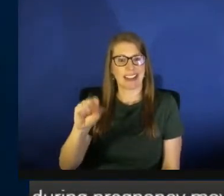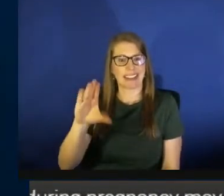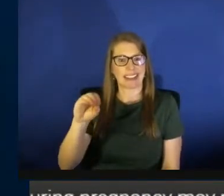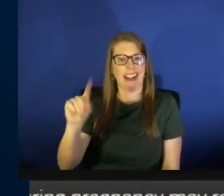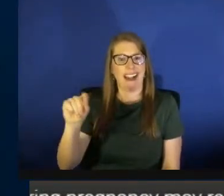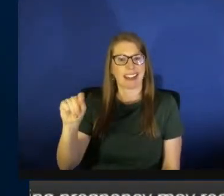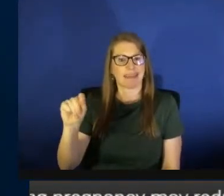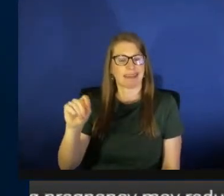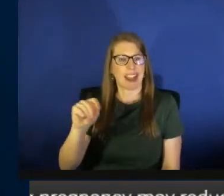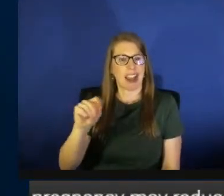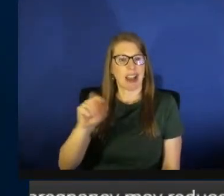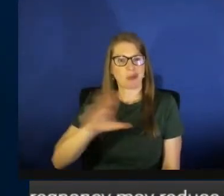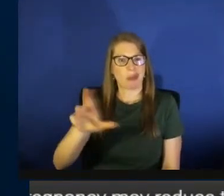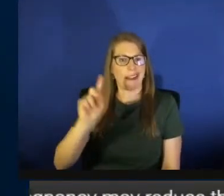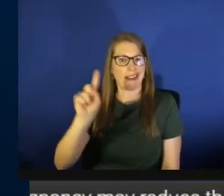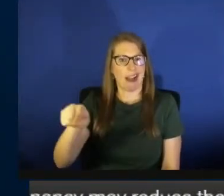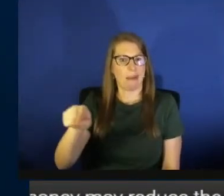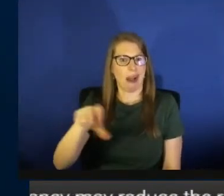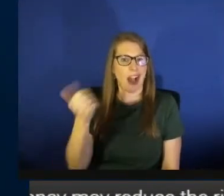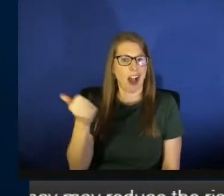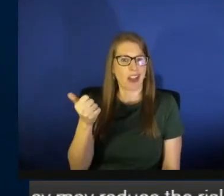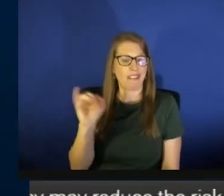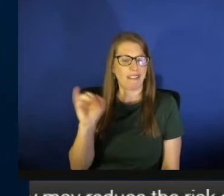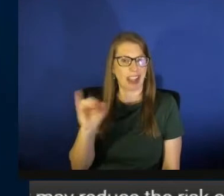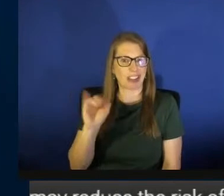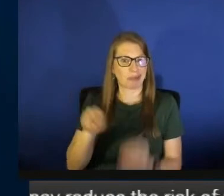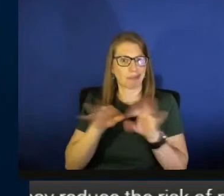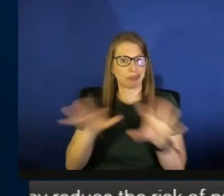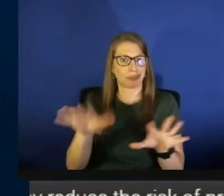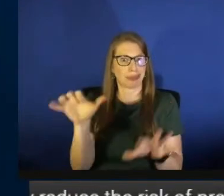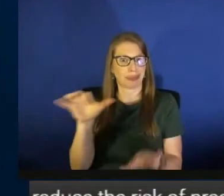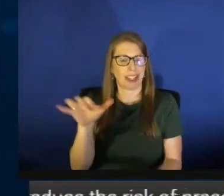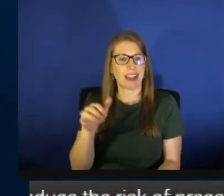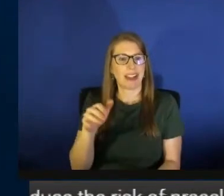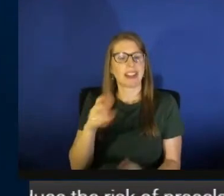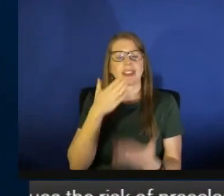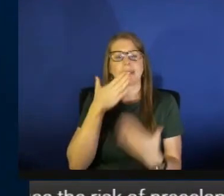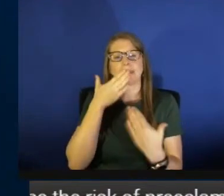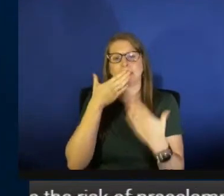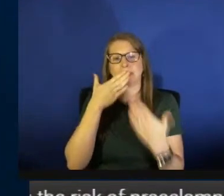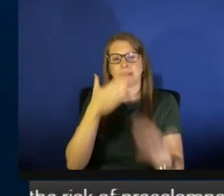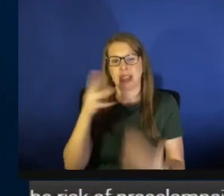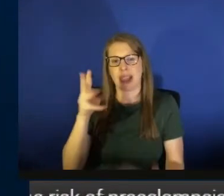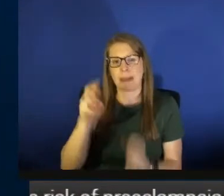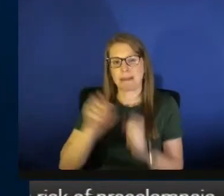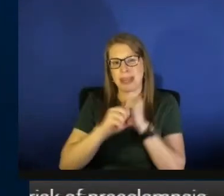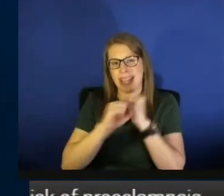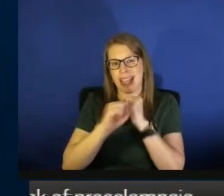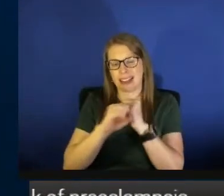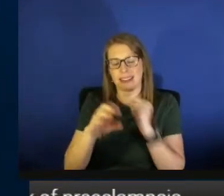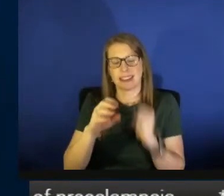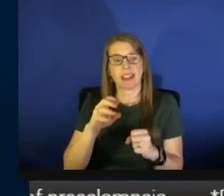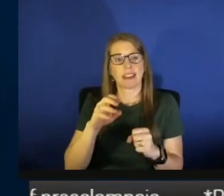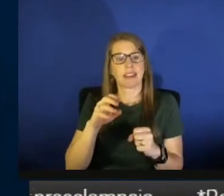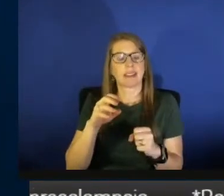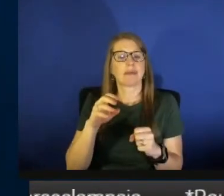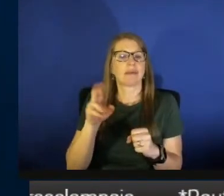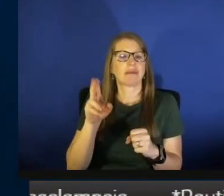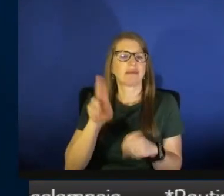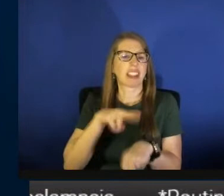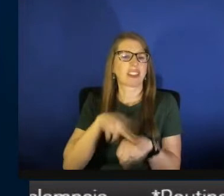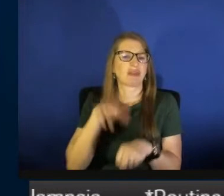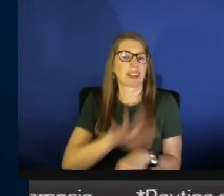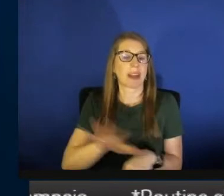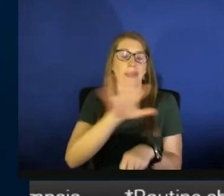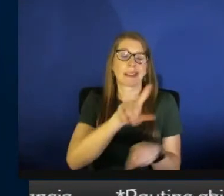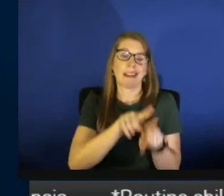help as well. But overall, just want to give a big shout out to the media, like I said, in general in the nation, but also specifically around Kansas City,